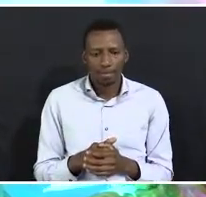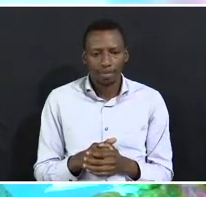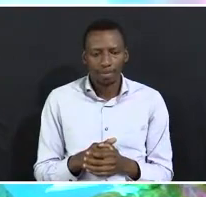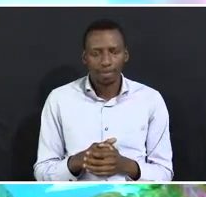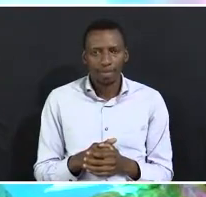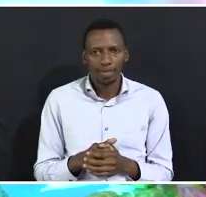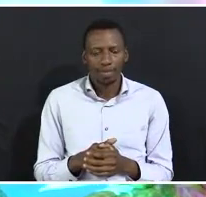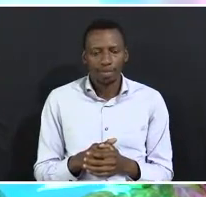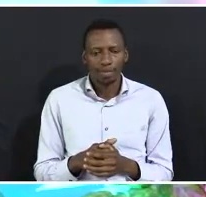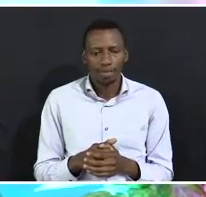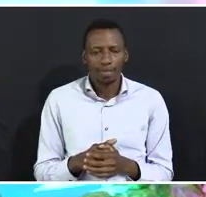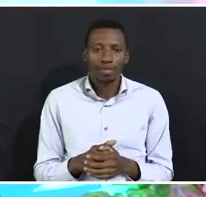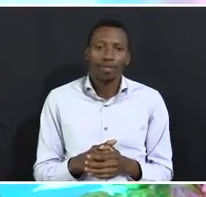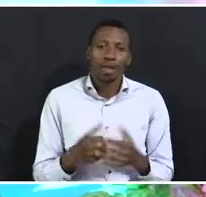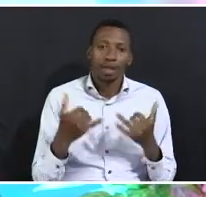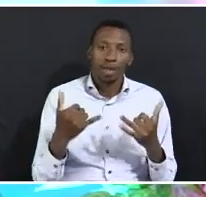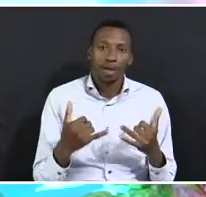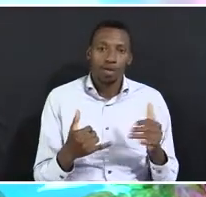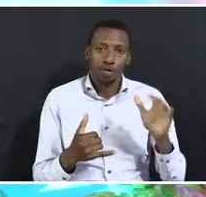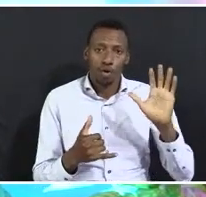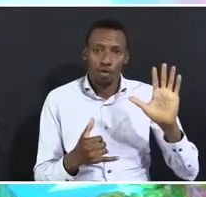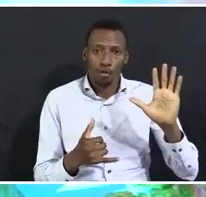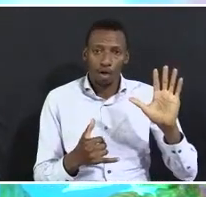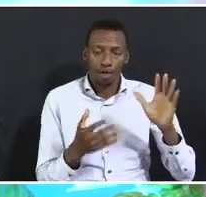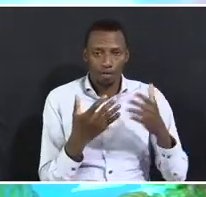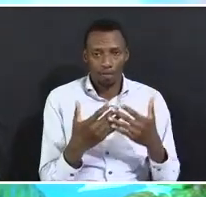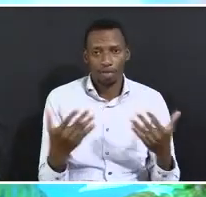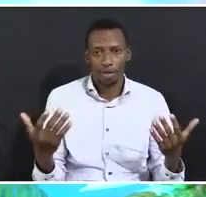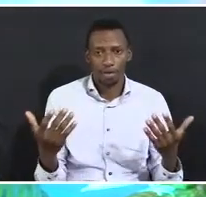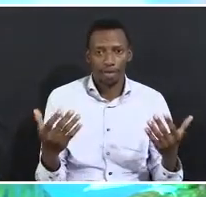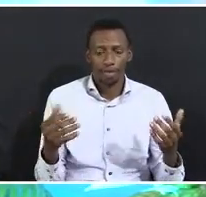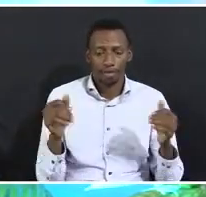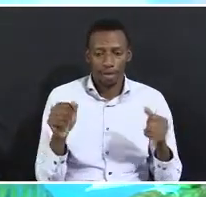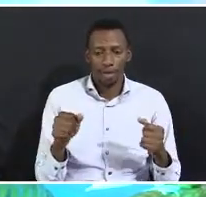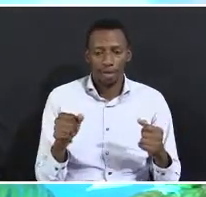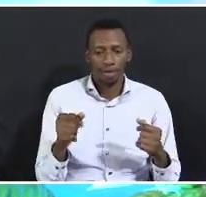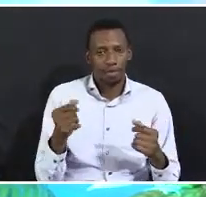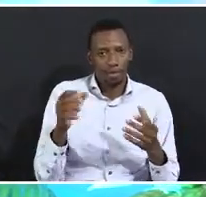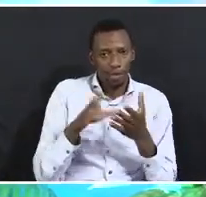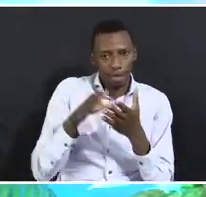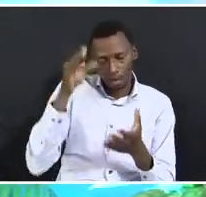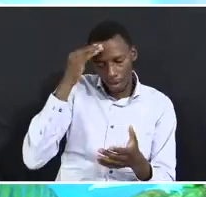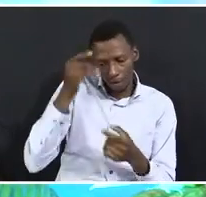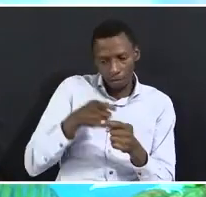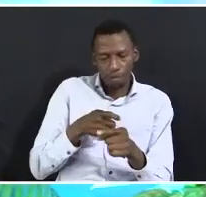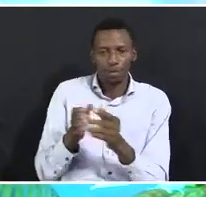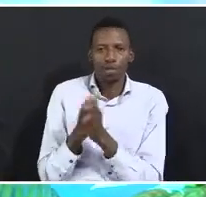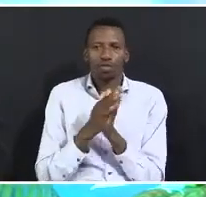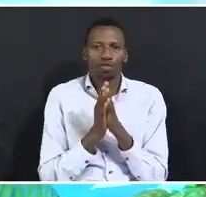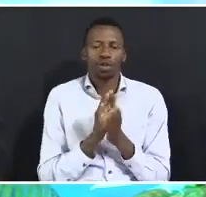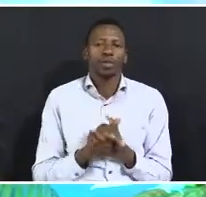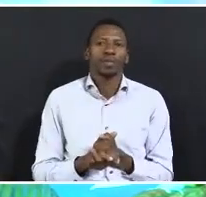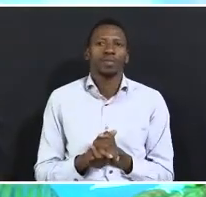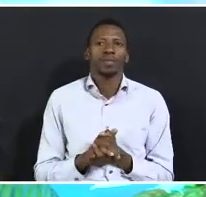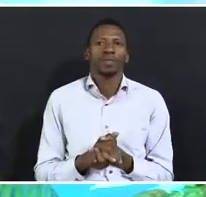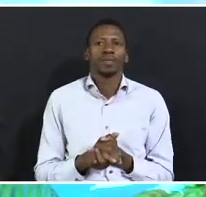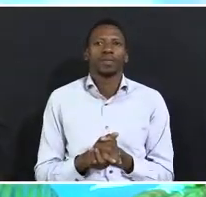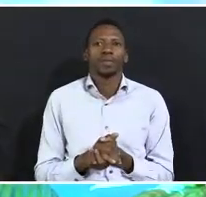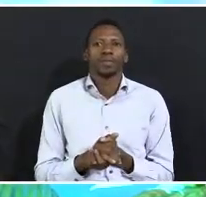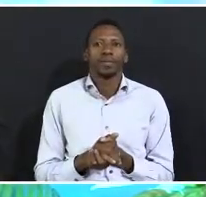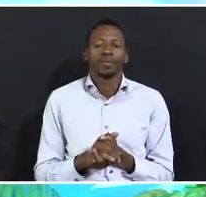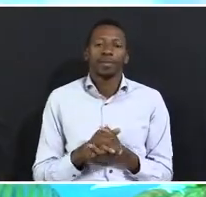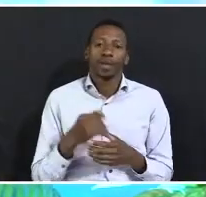Part C is five things we can deduce from this story. Five what?